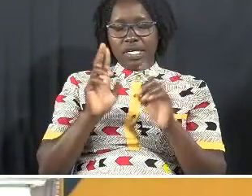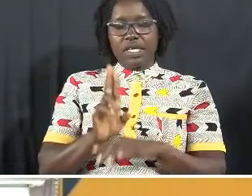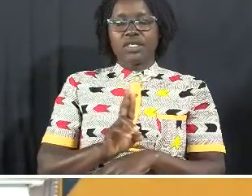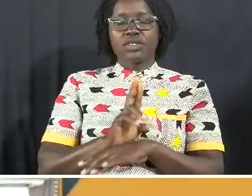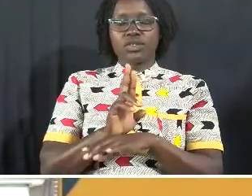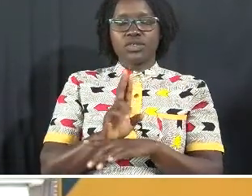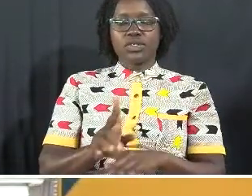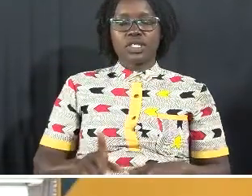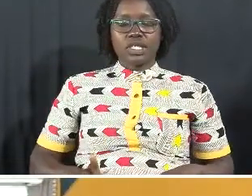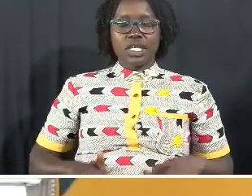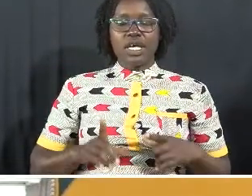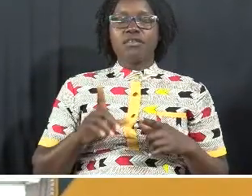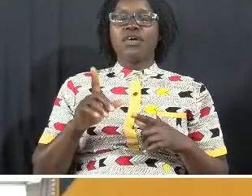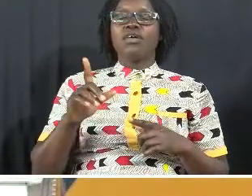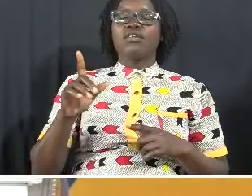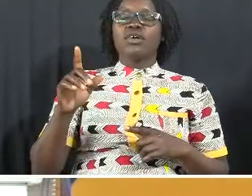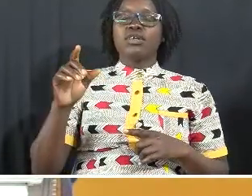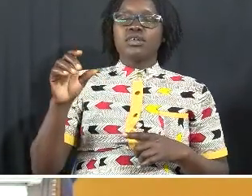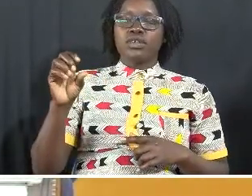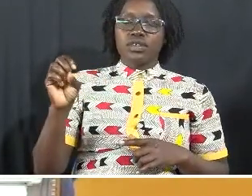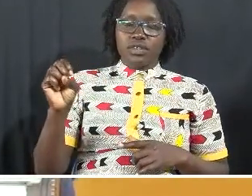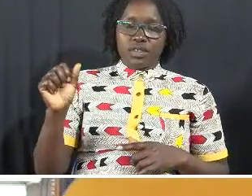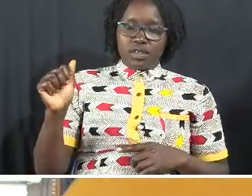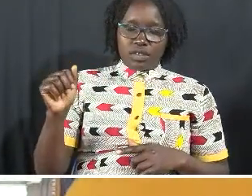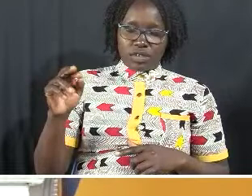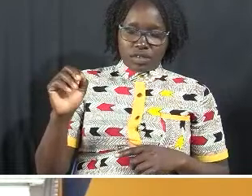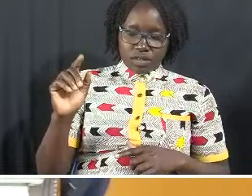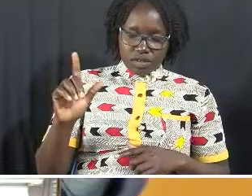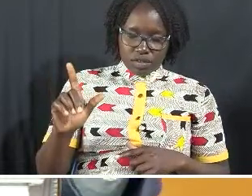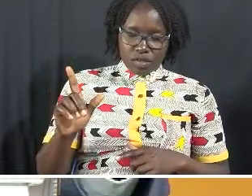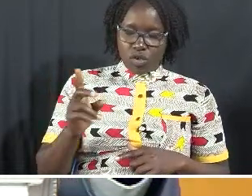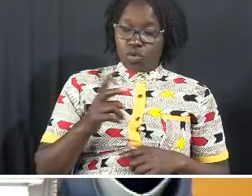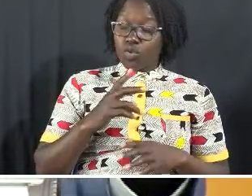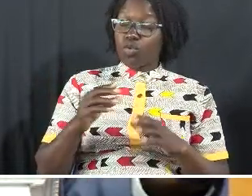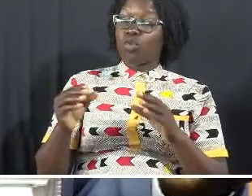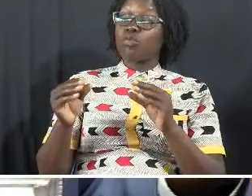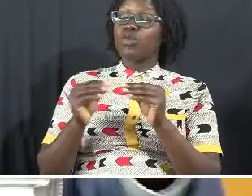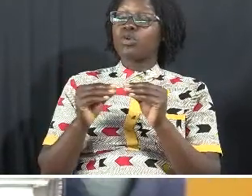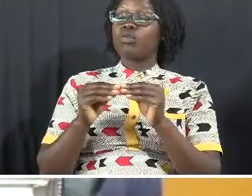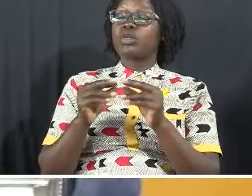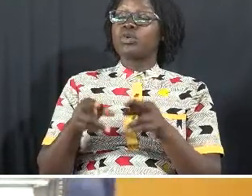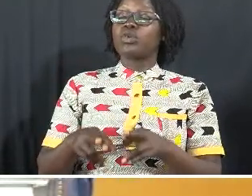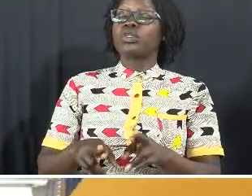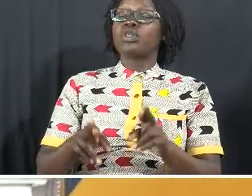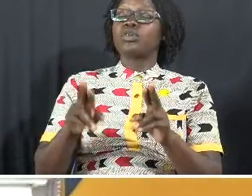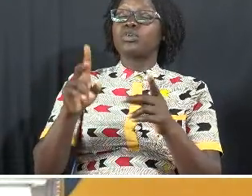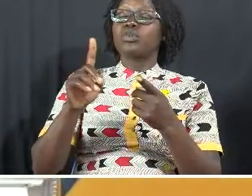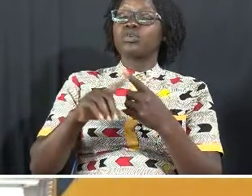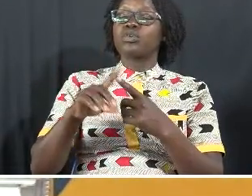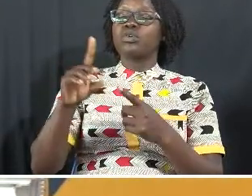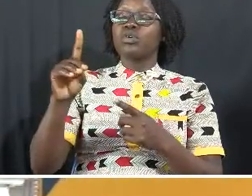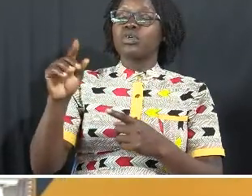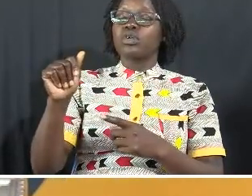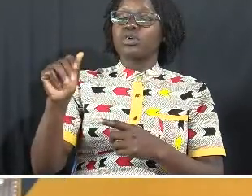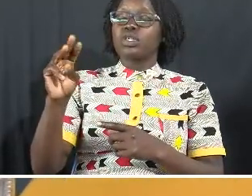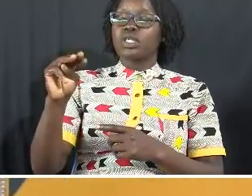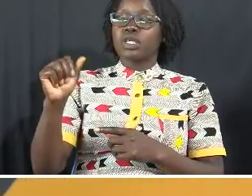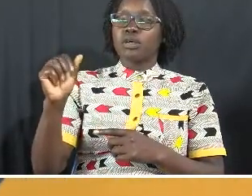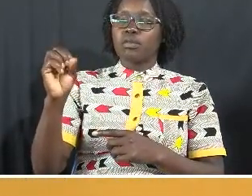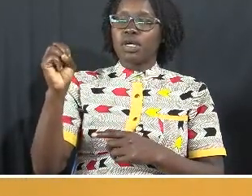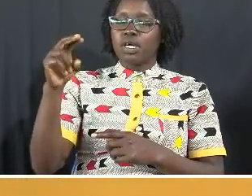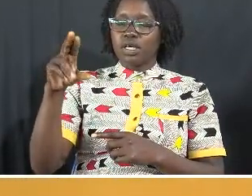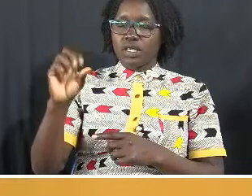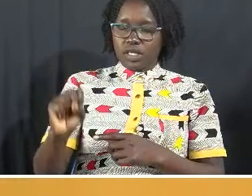life of Saul, who you met on the road to Damascus and became